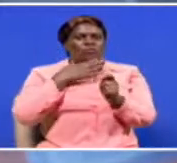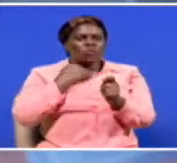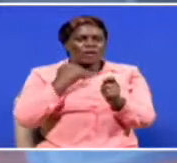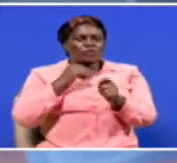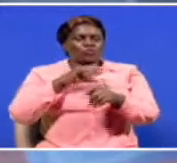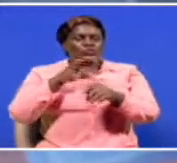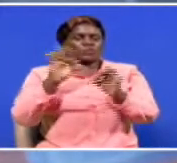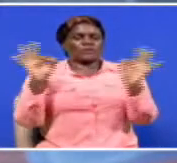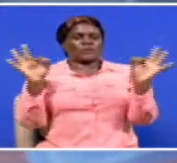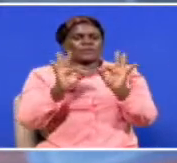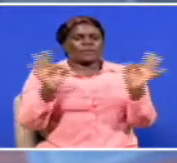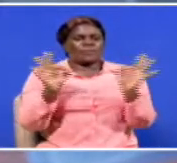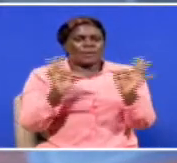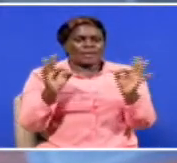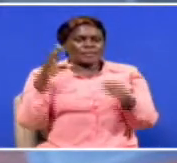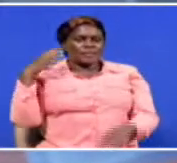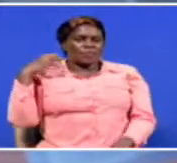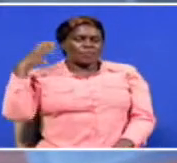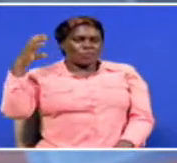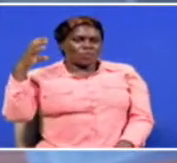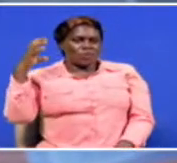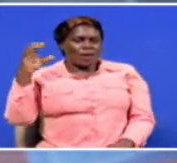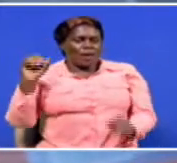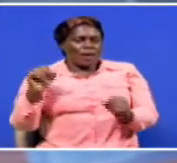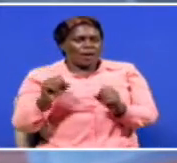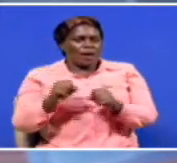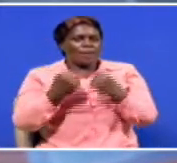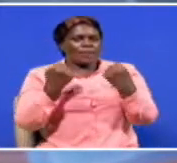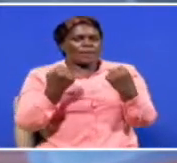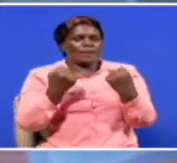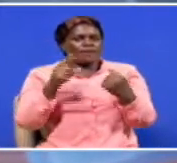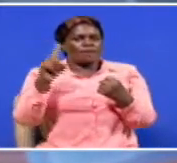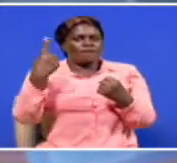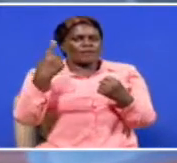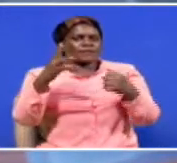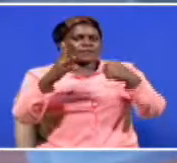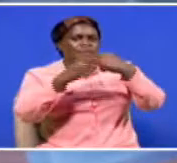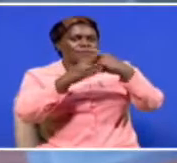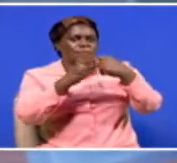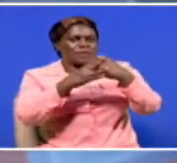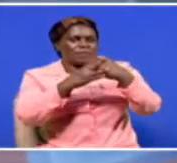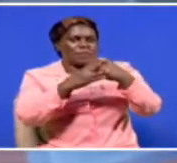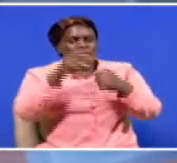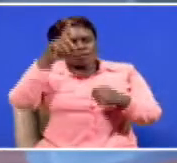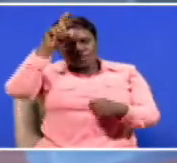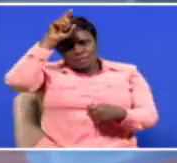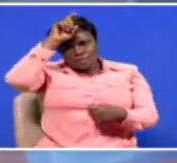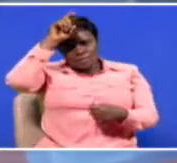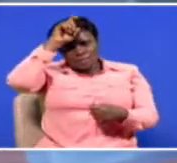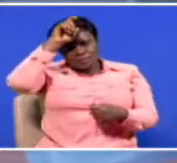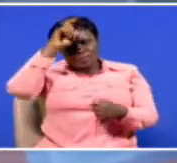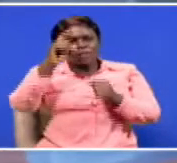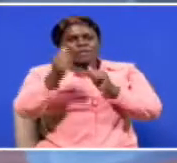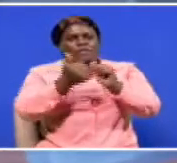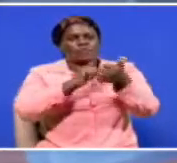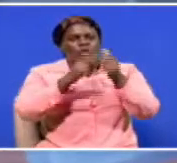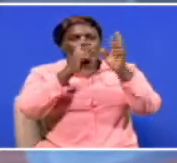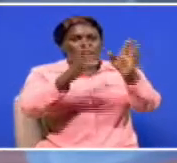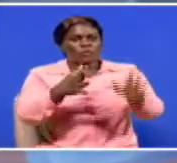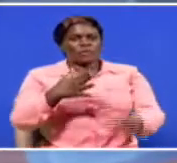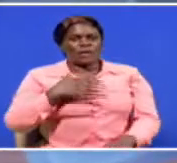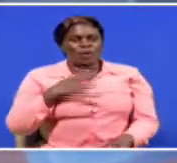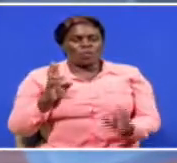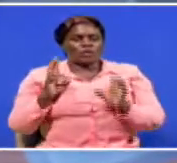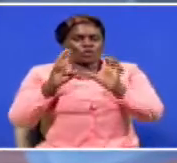stage a surprise in this year's championships, set to serve off on the 1st of September in Egypt. Our sports reporter Ivy